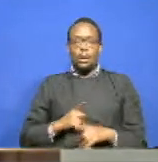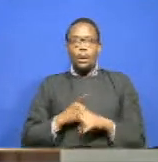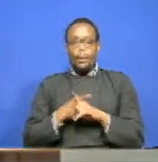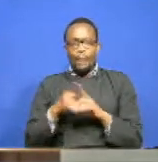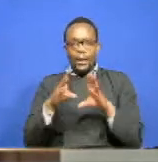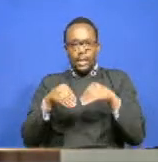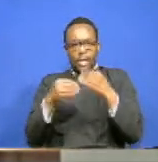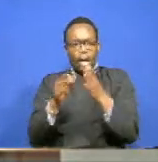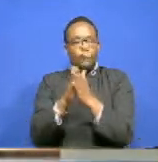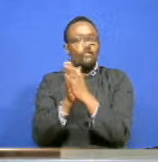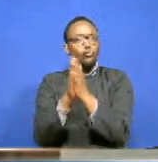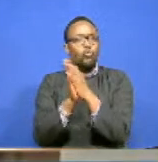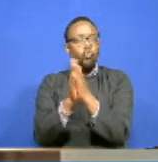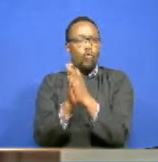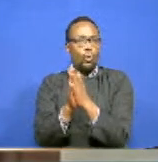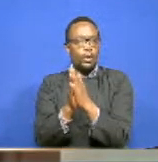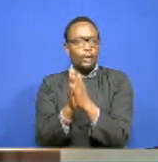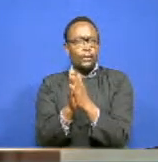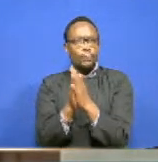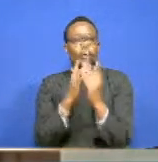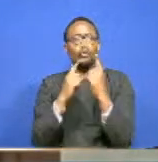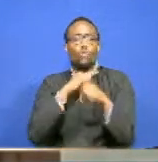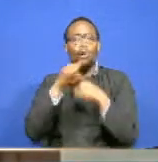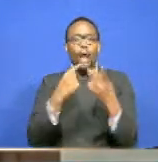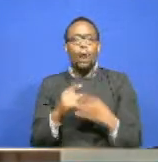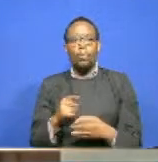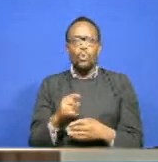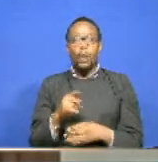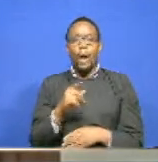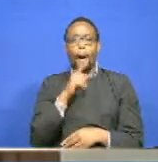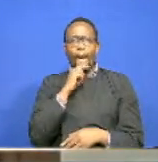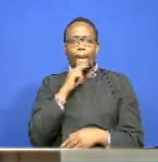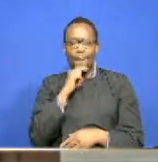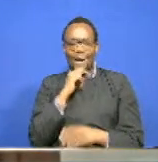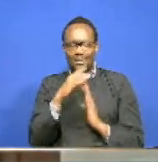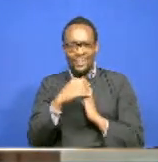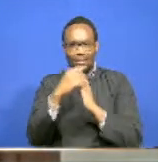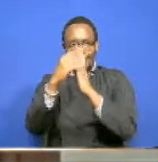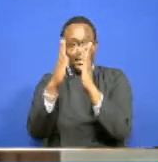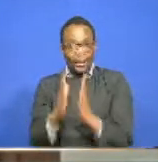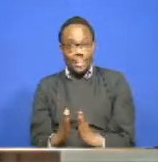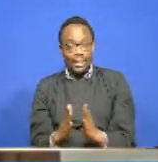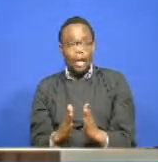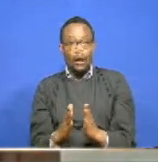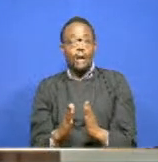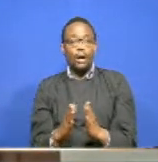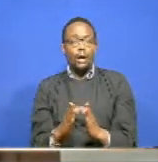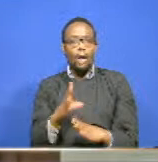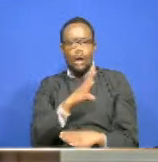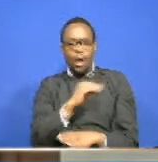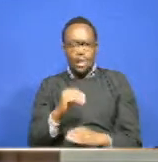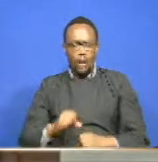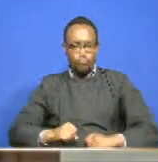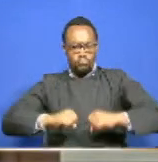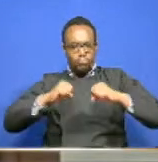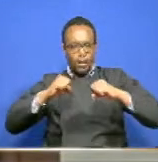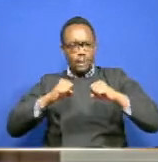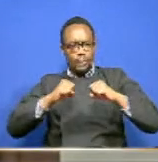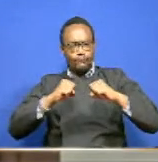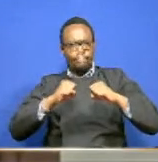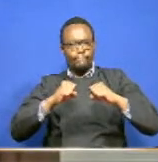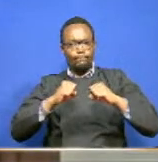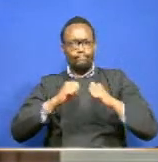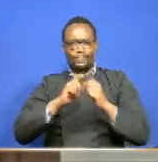parable setup, speaking of human leadership and this master who have left to a far